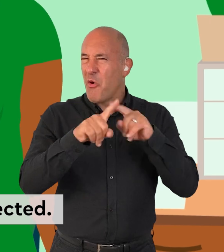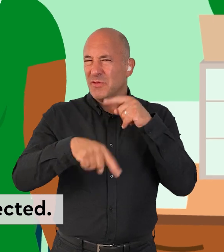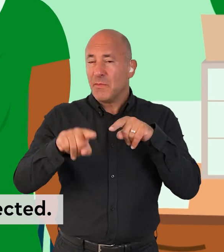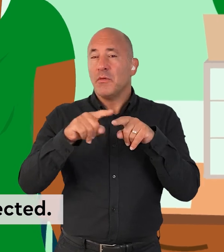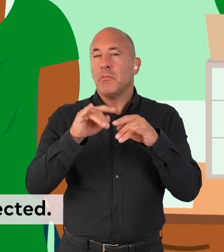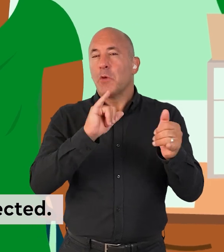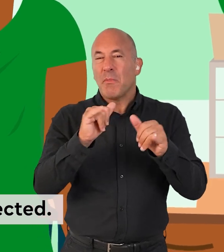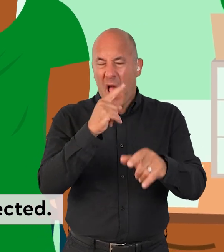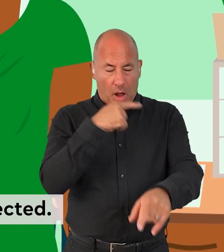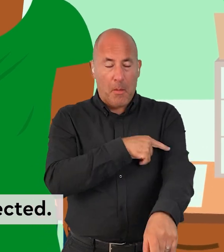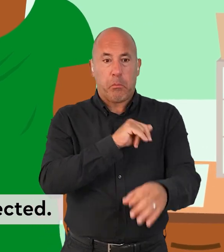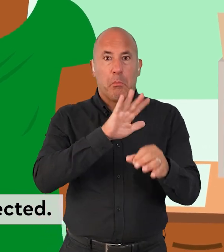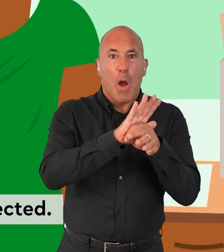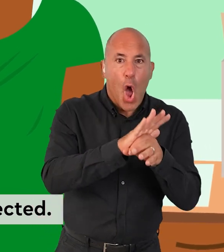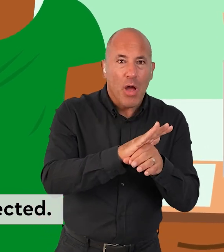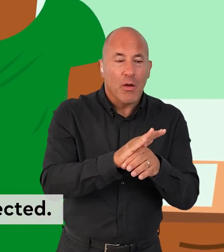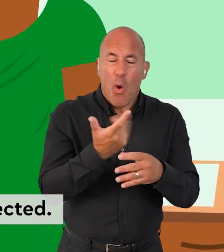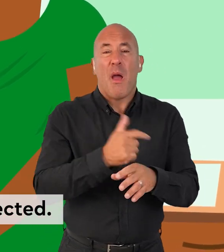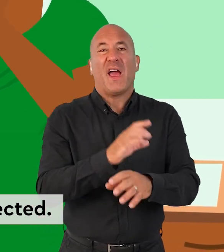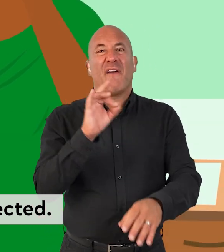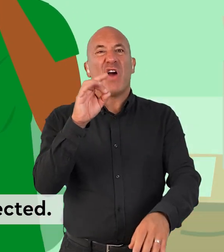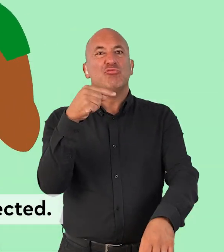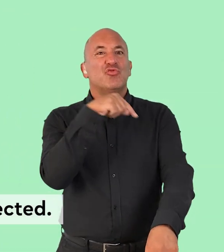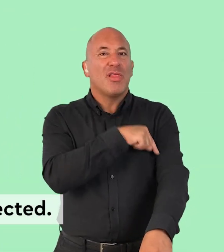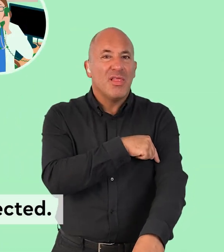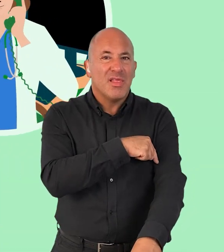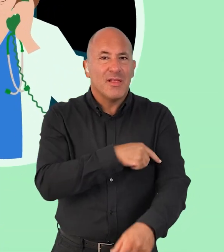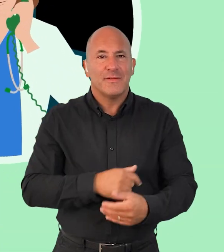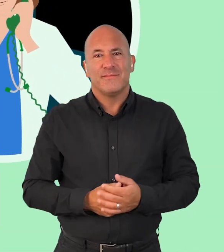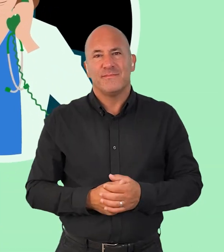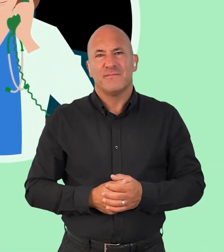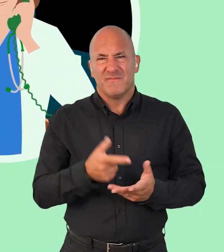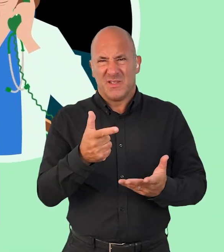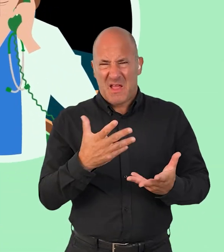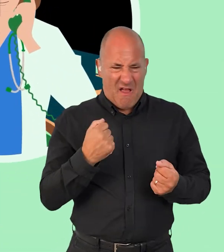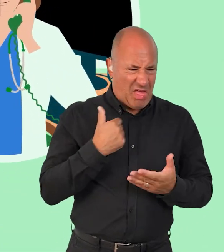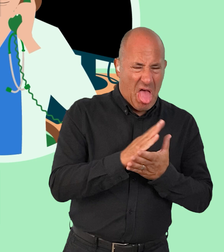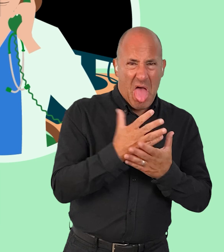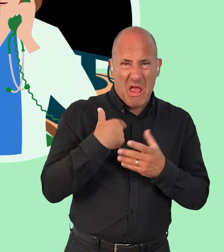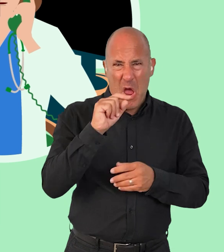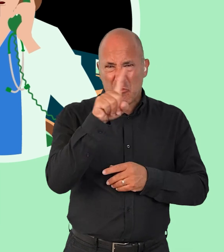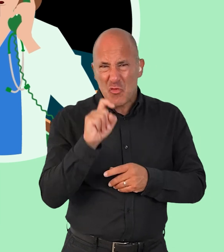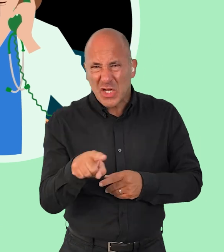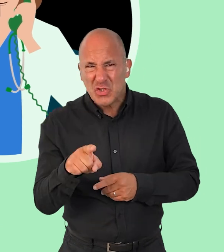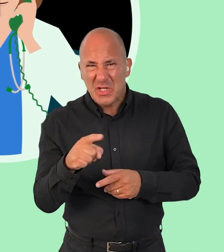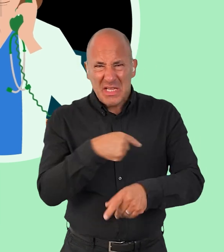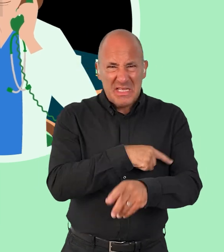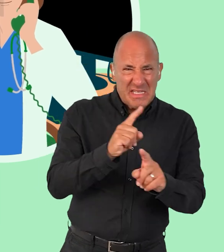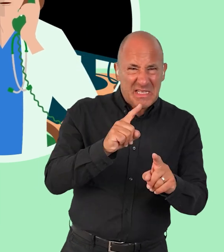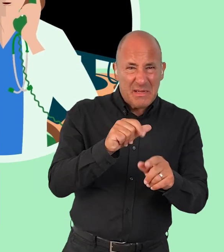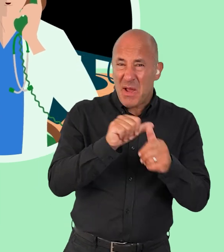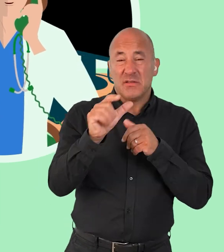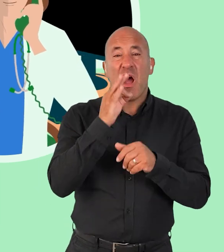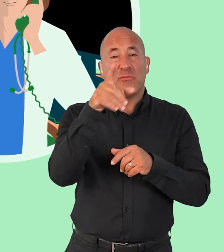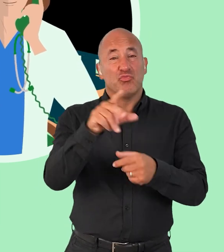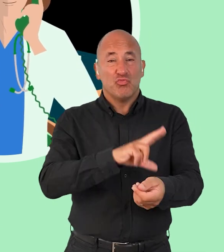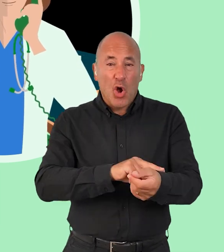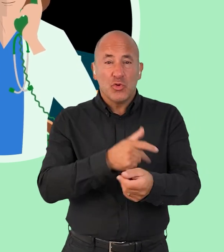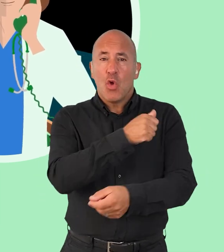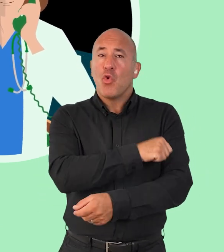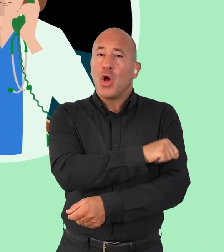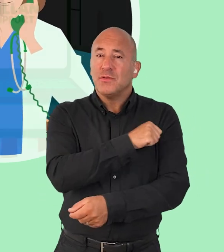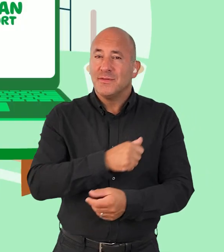but they can sometimes get blocked or infected. If you have any questions about your PICC line, ask your doctor or